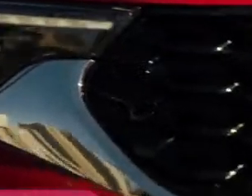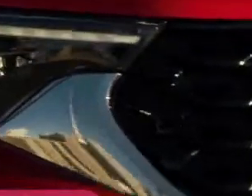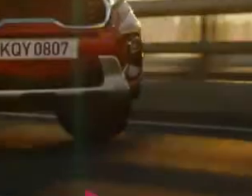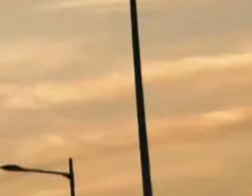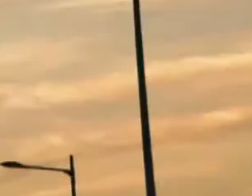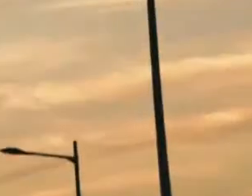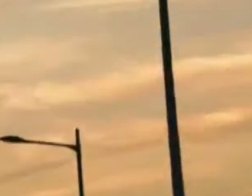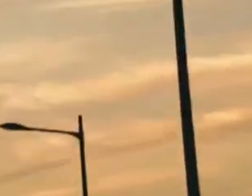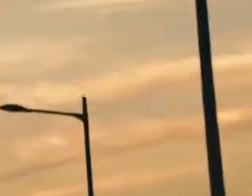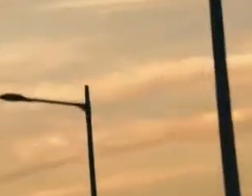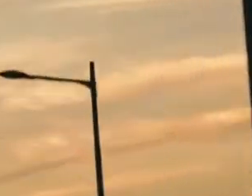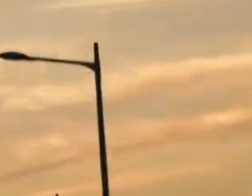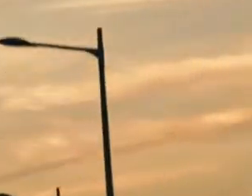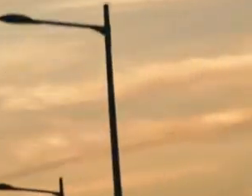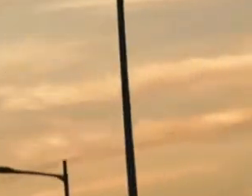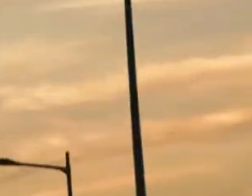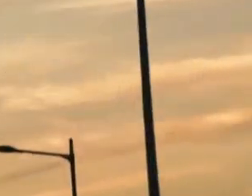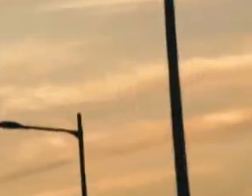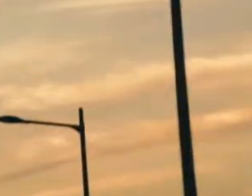2222.